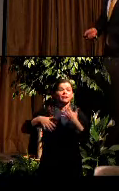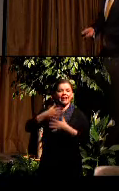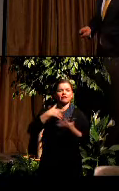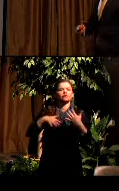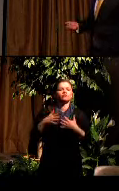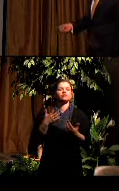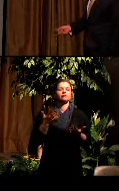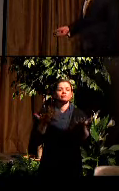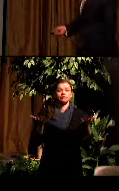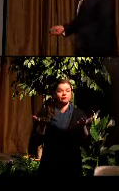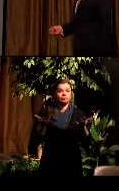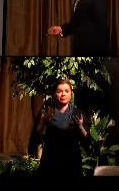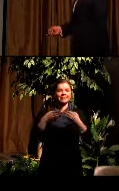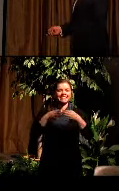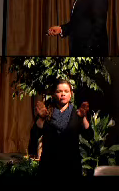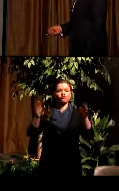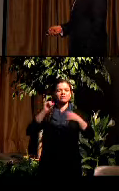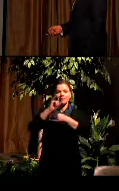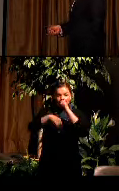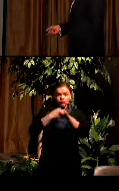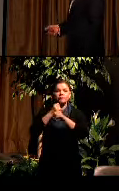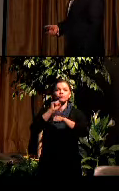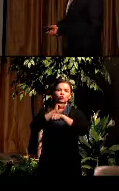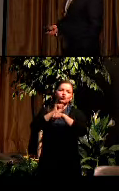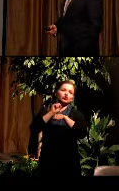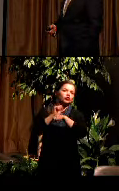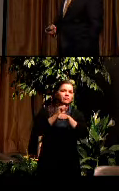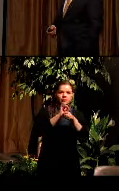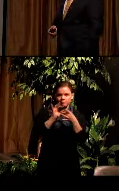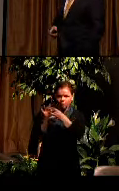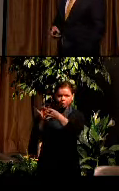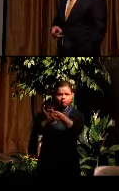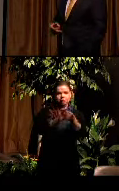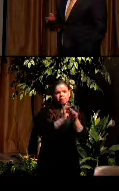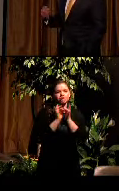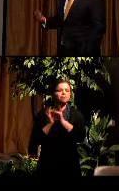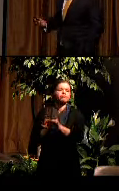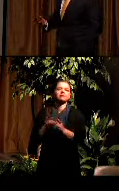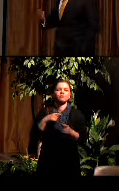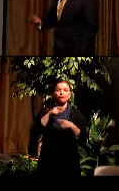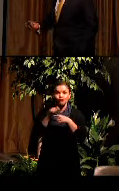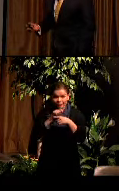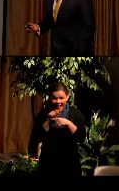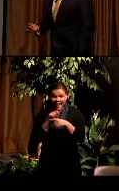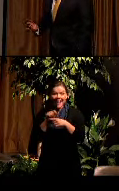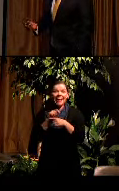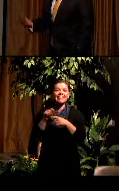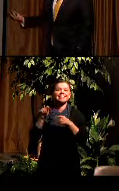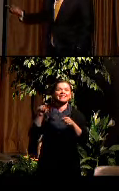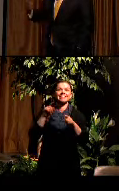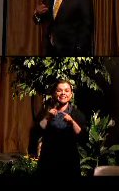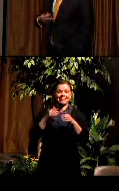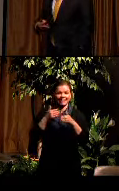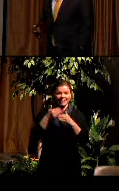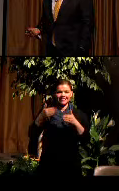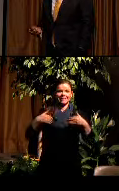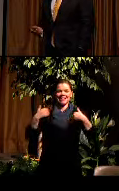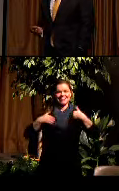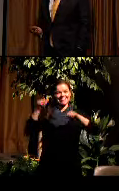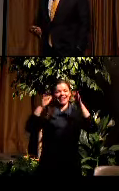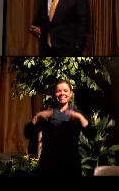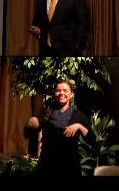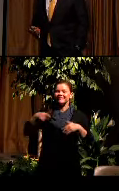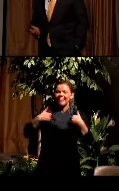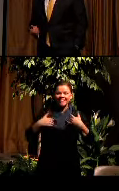over the Western Hemisphere, all over the globe. We train the next generation of scientists. We have a very large graduate program. We're adjunct at lots of